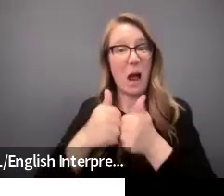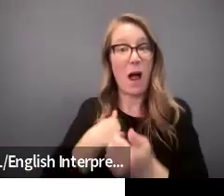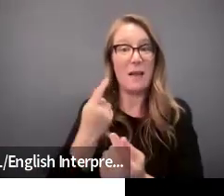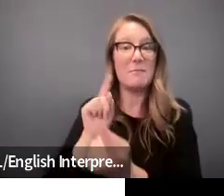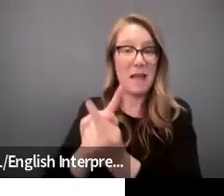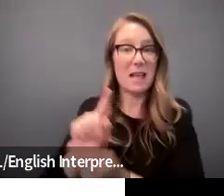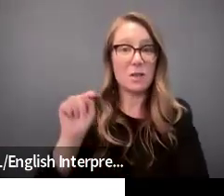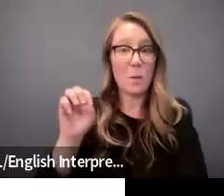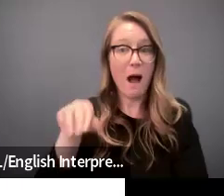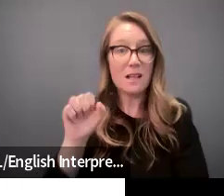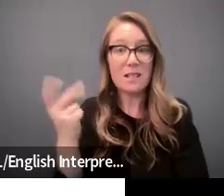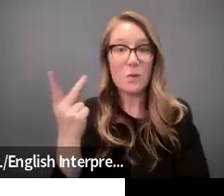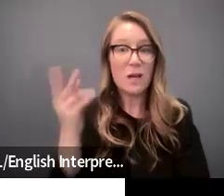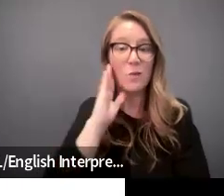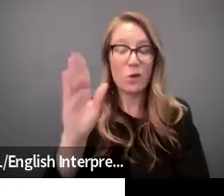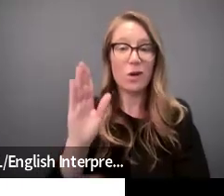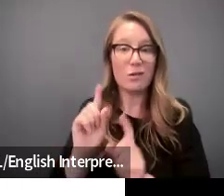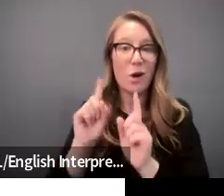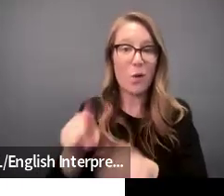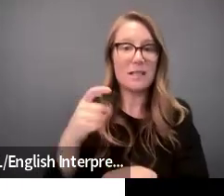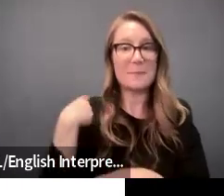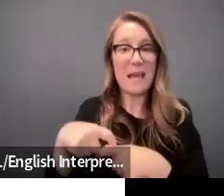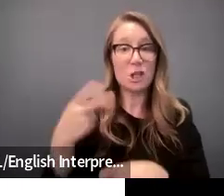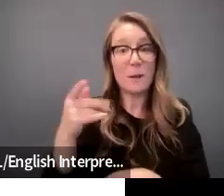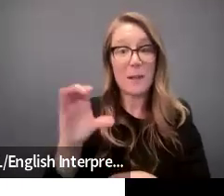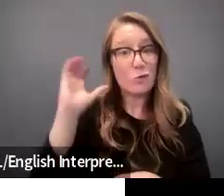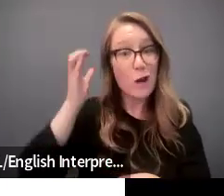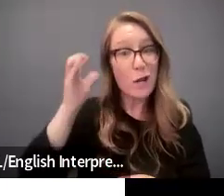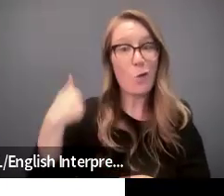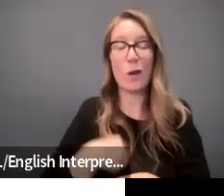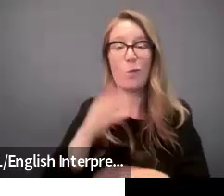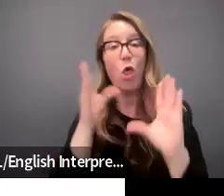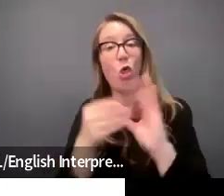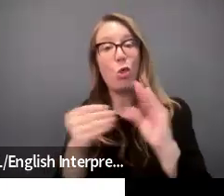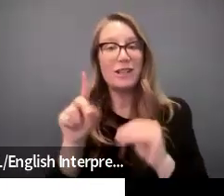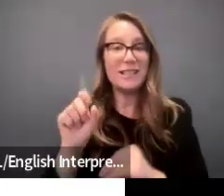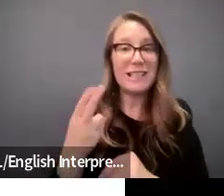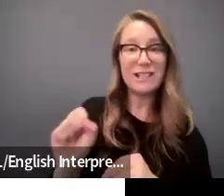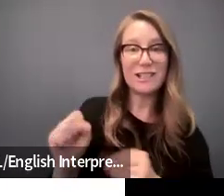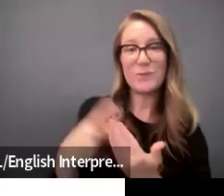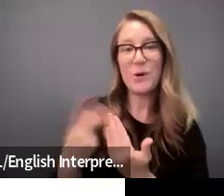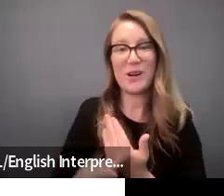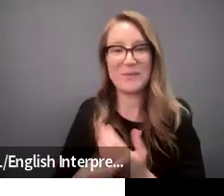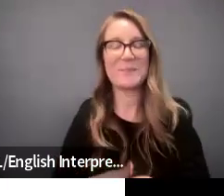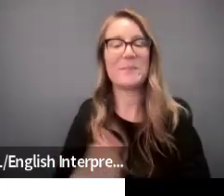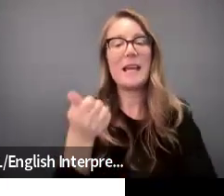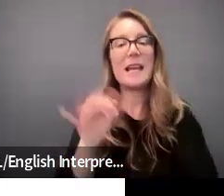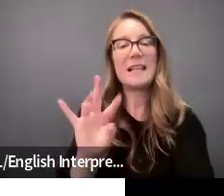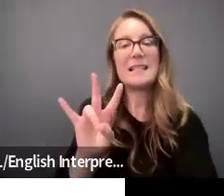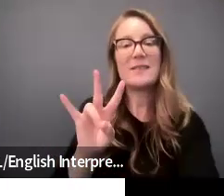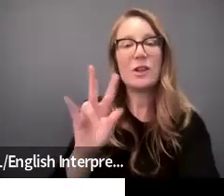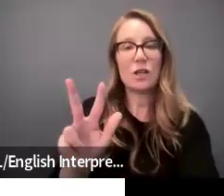Tomás. Tomás and I would go on Spanish public radio and talk about DSHS programs. In